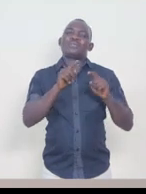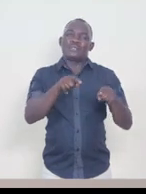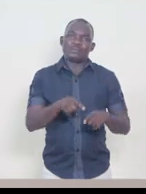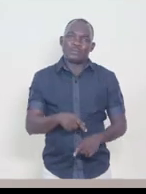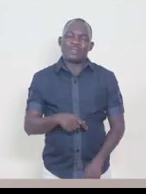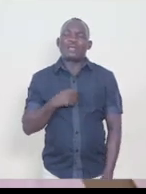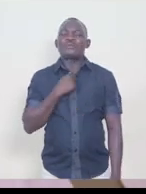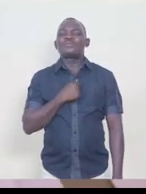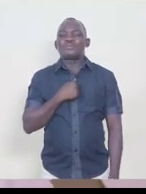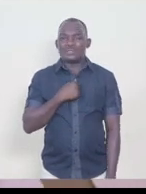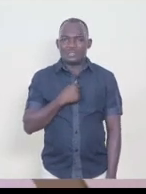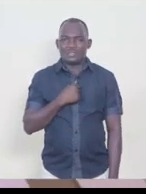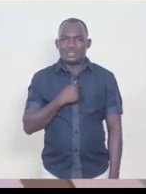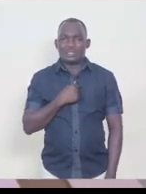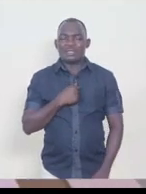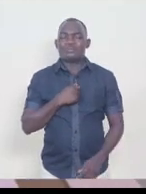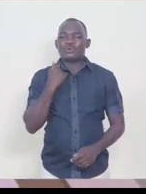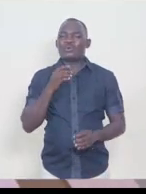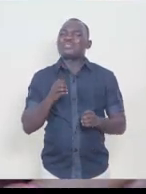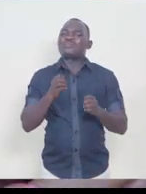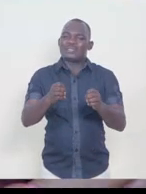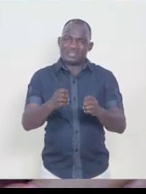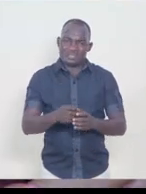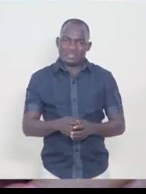Something came up. It's an emergency.